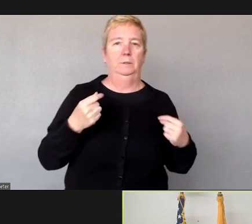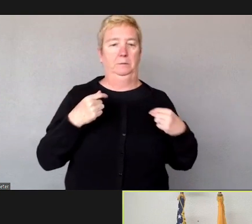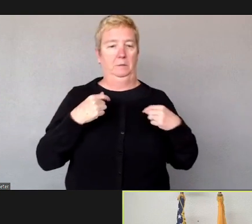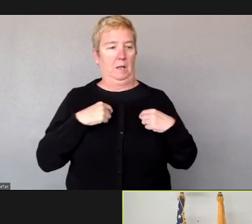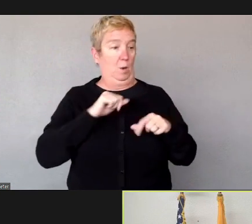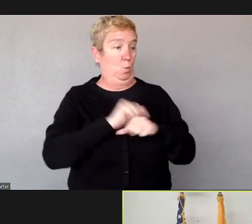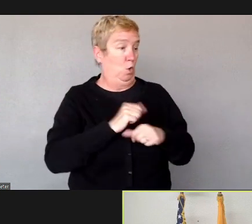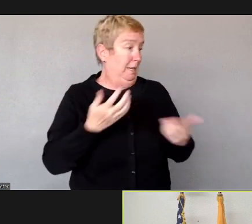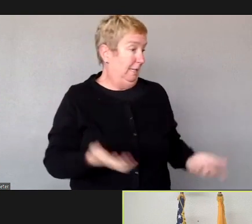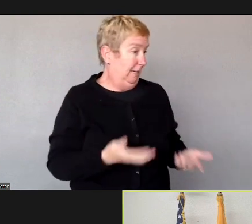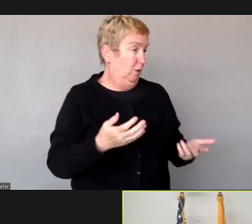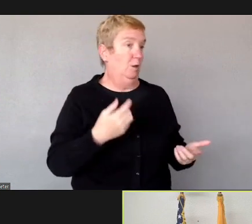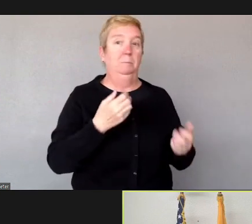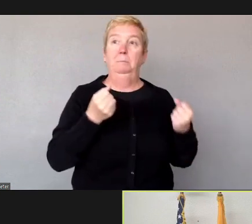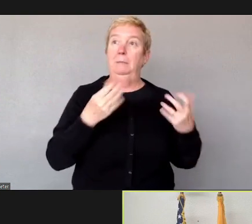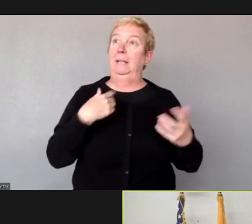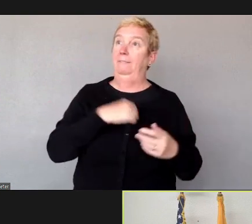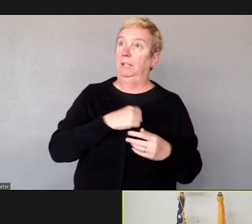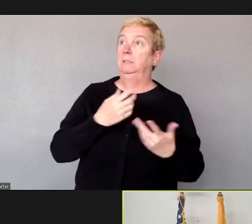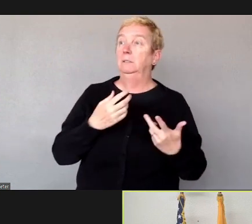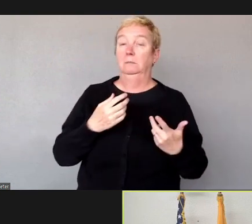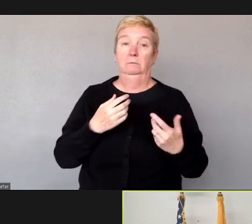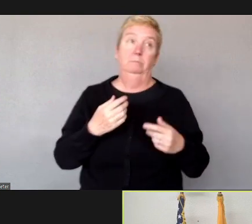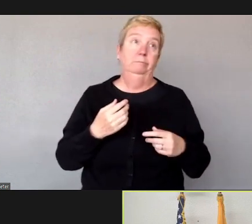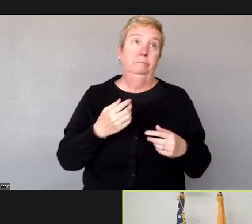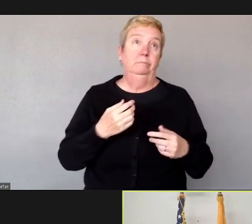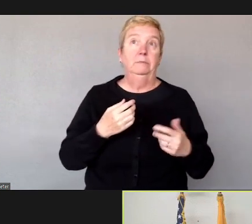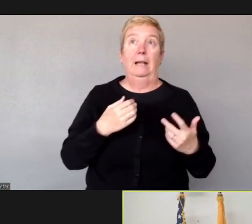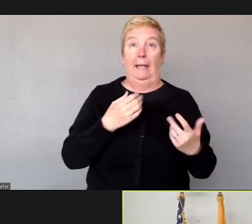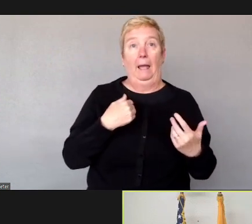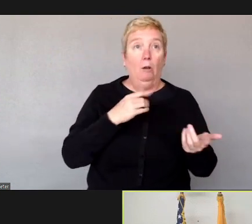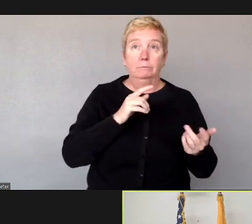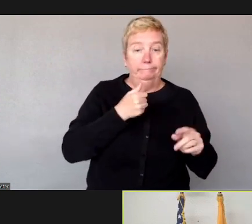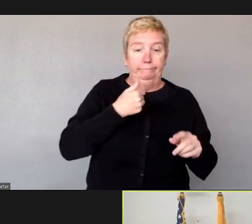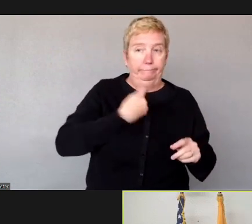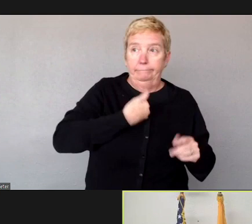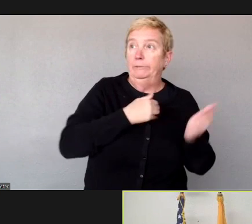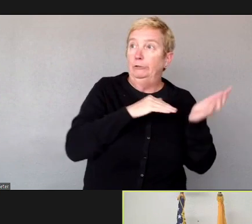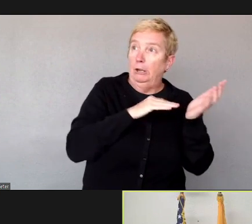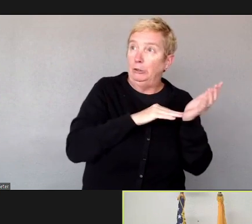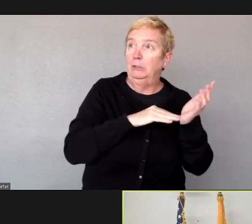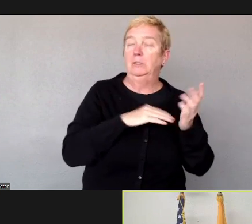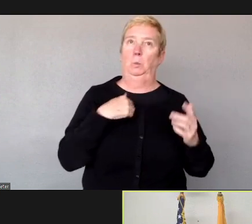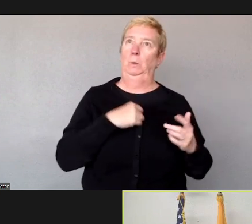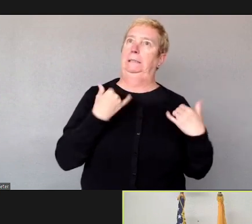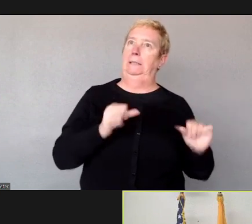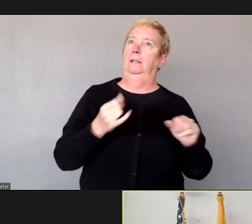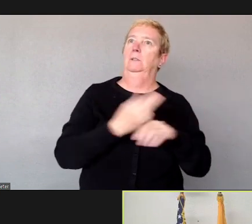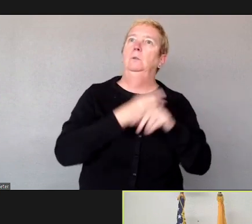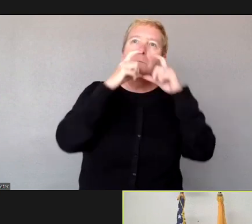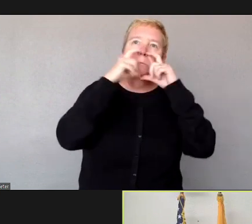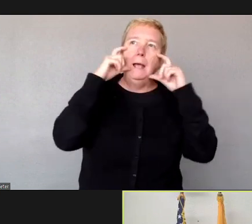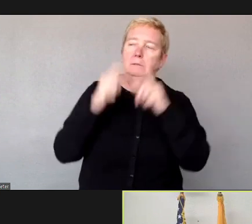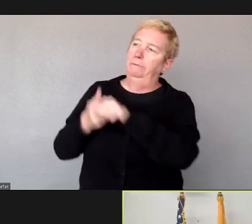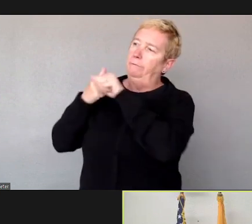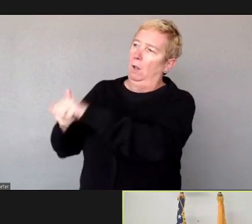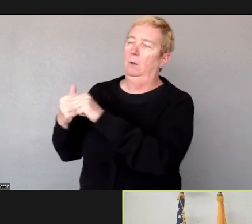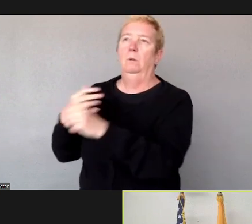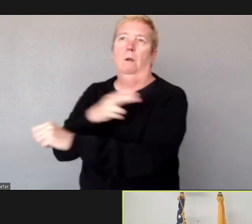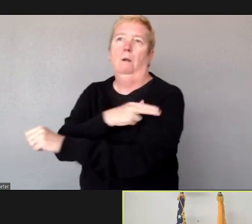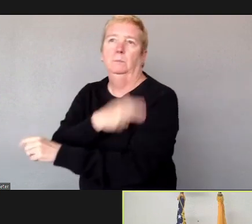are healthcare workers, we use the healthcare worker map, which is still pretty red, and are very, very cautious. So